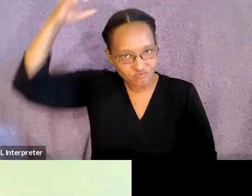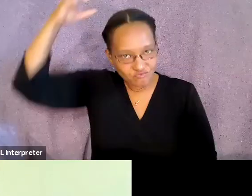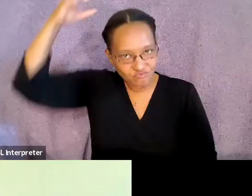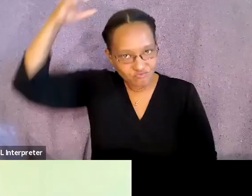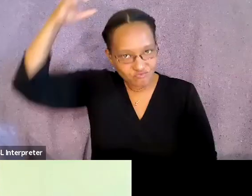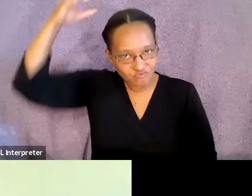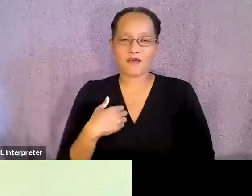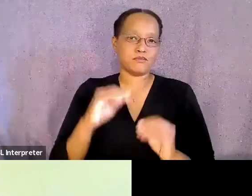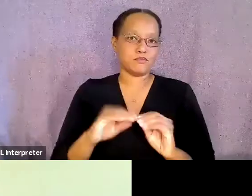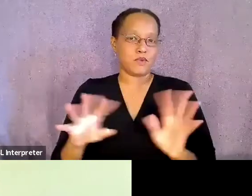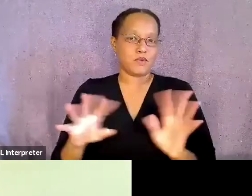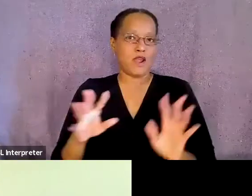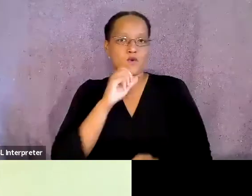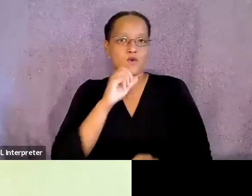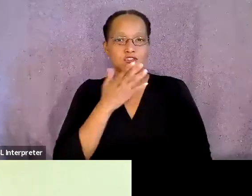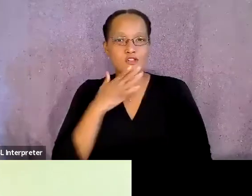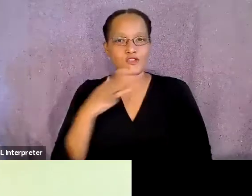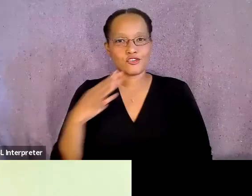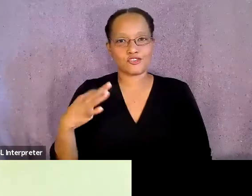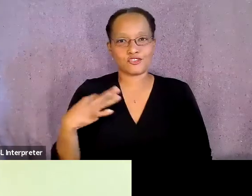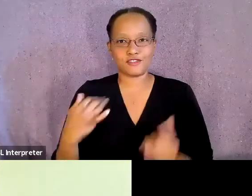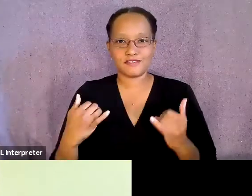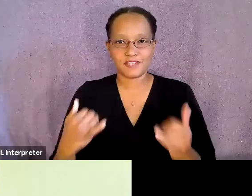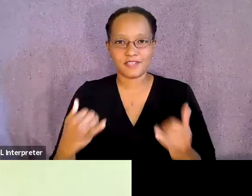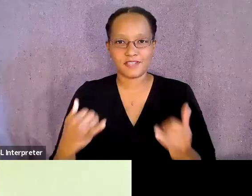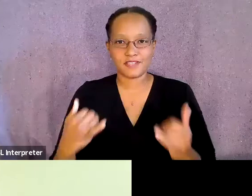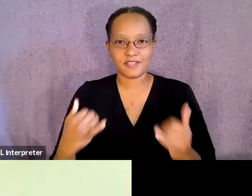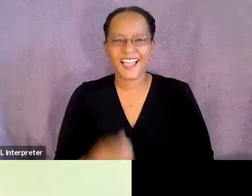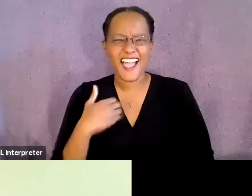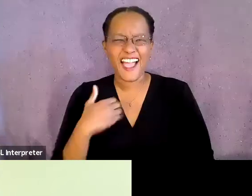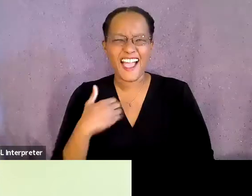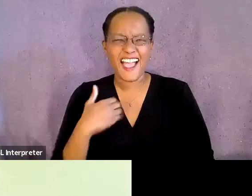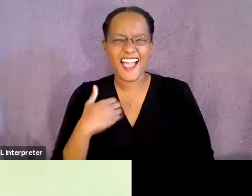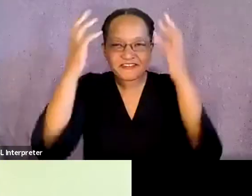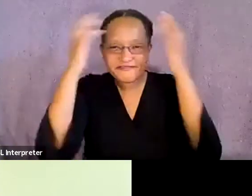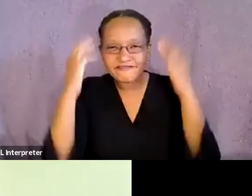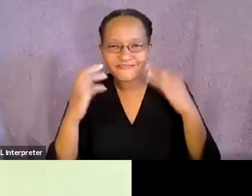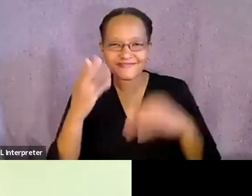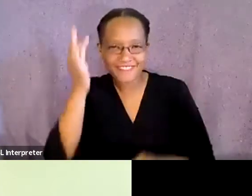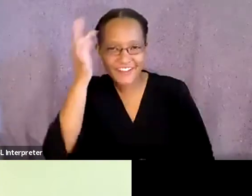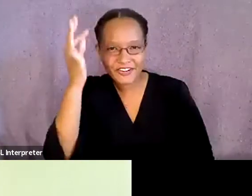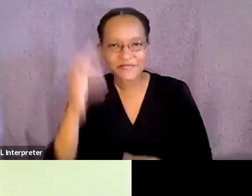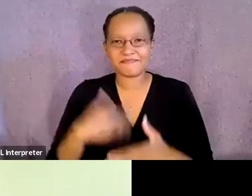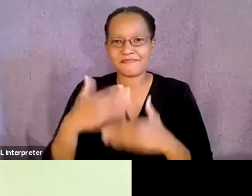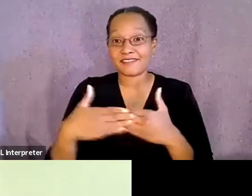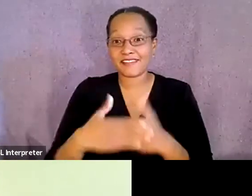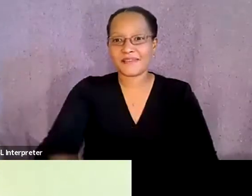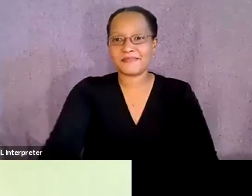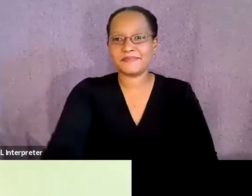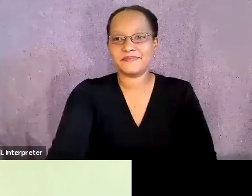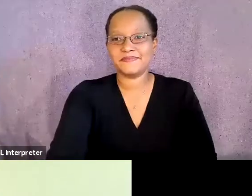shirt today, and maybe a bit frizzy hair. Okay, next slide, please.